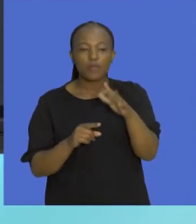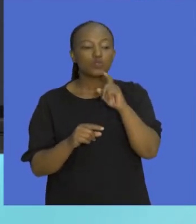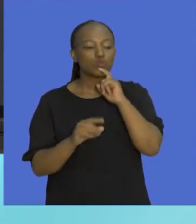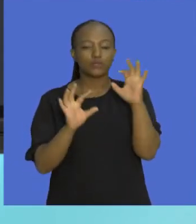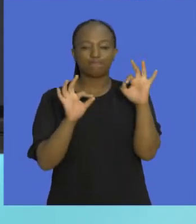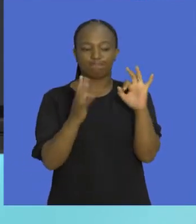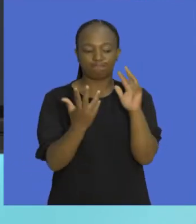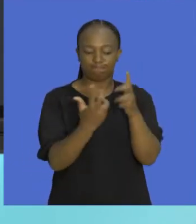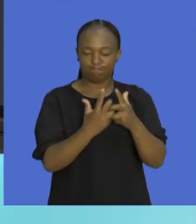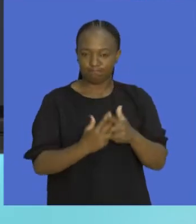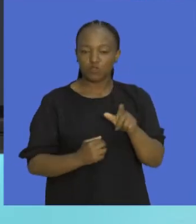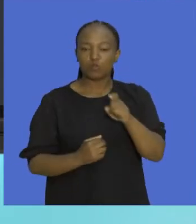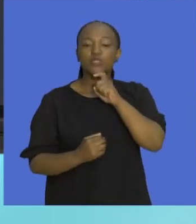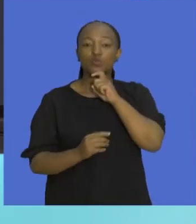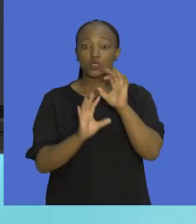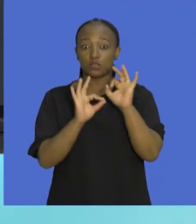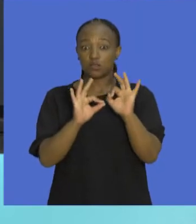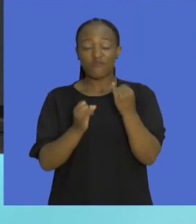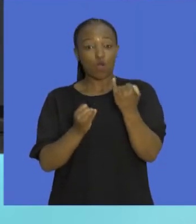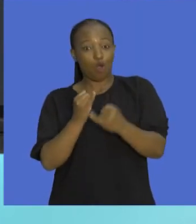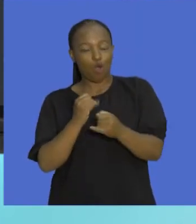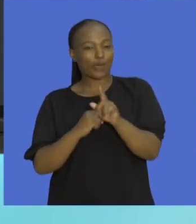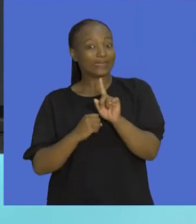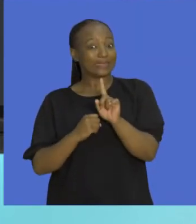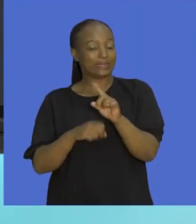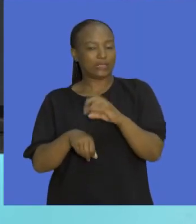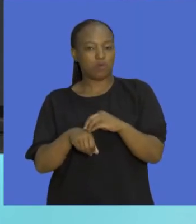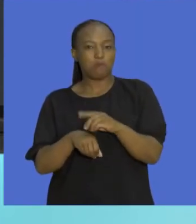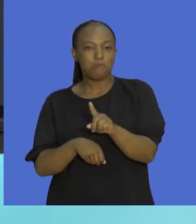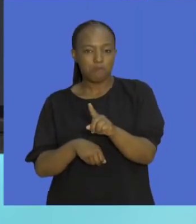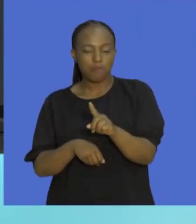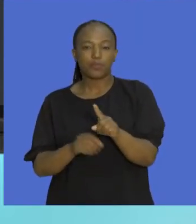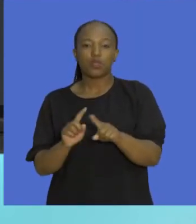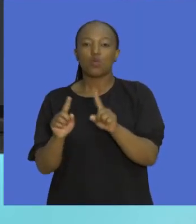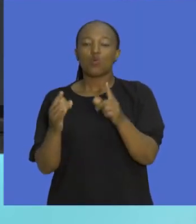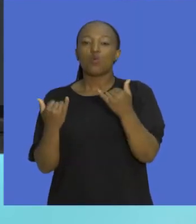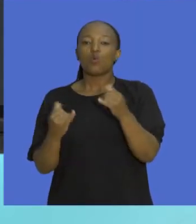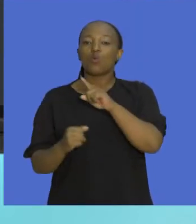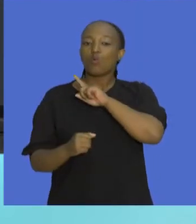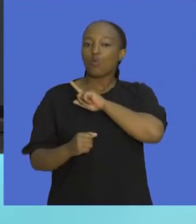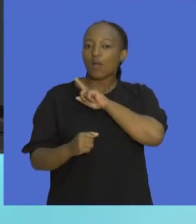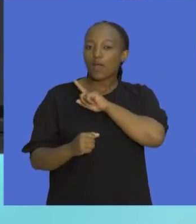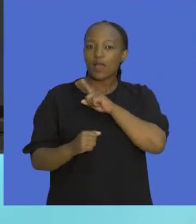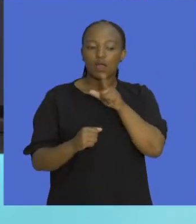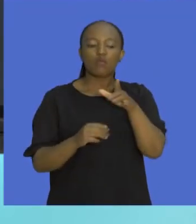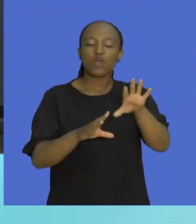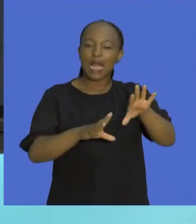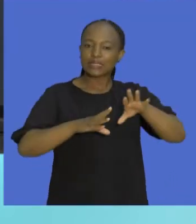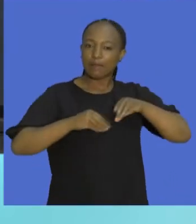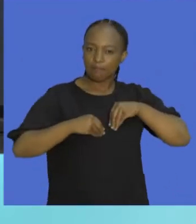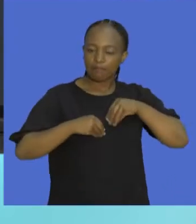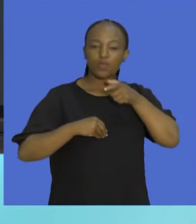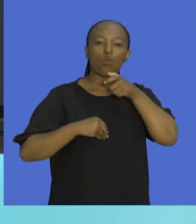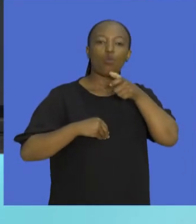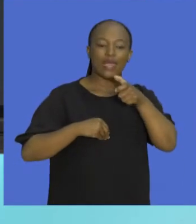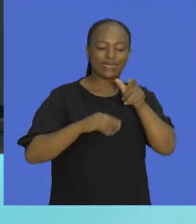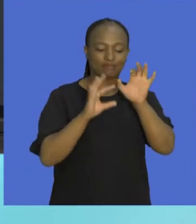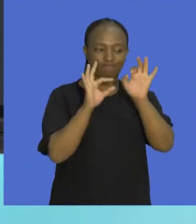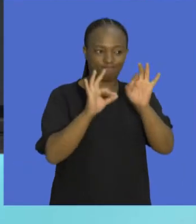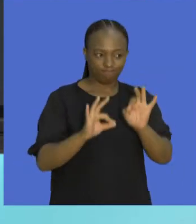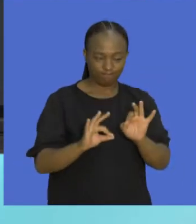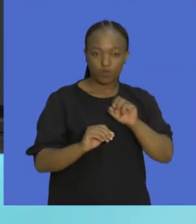correct context is concerned. So as a result, always refer to the exam guidelines for what is acceptable in terms of